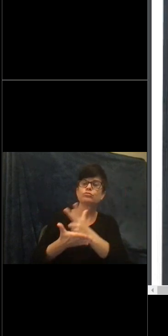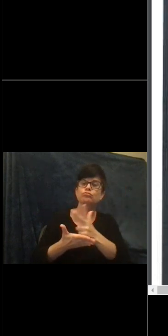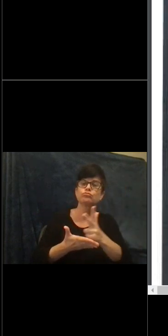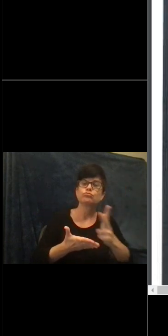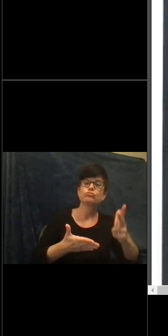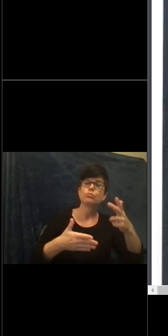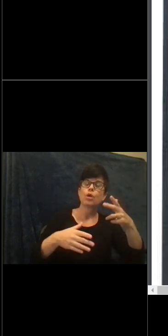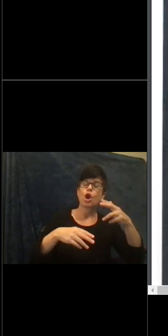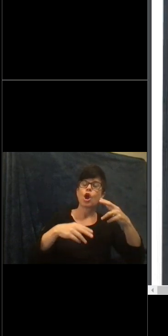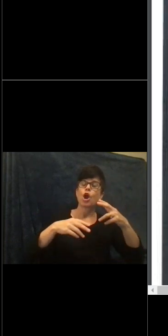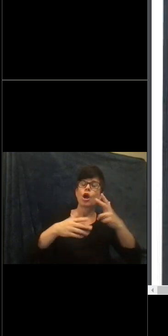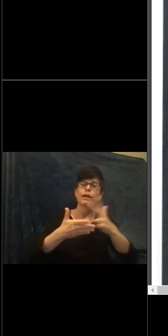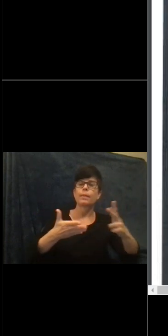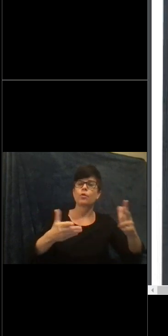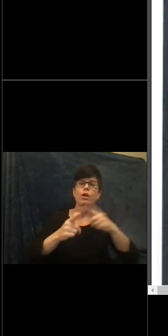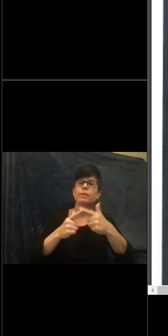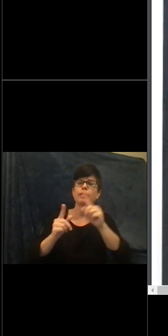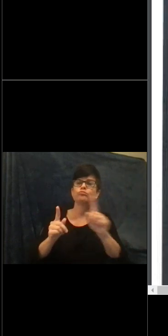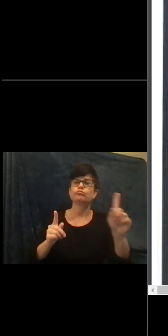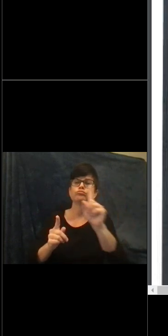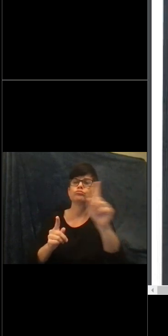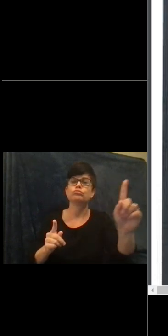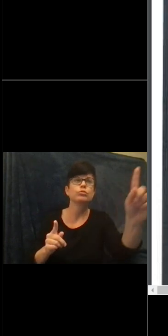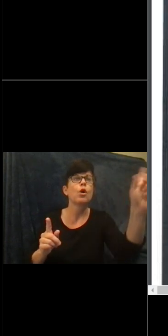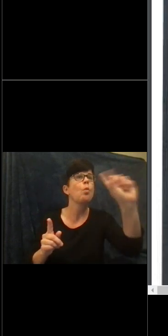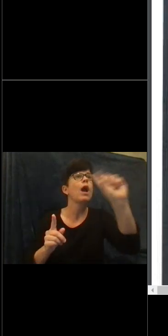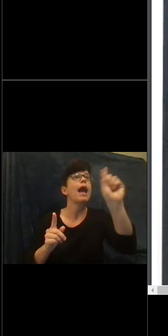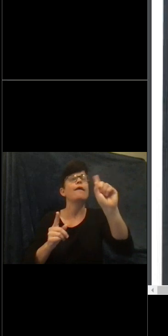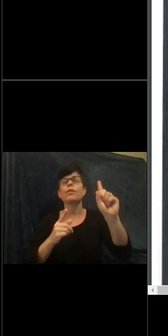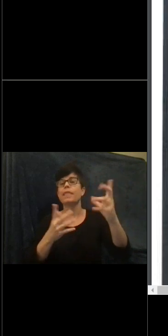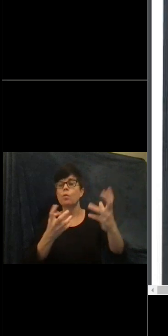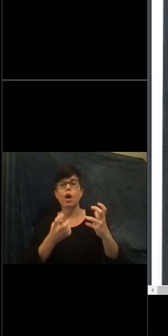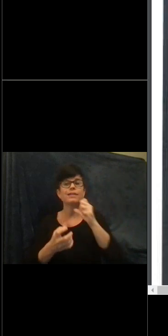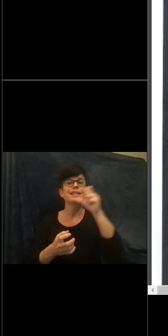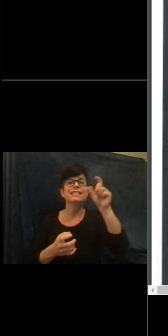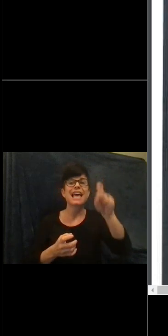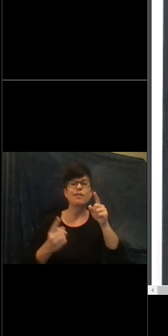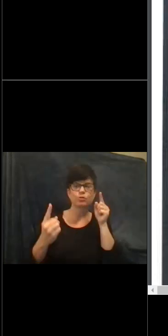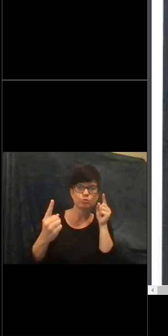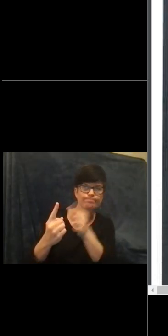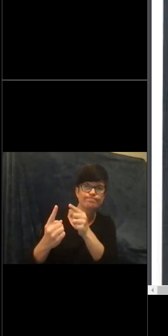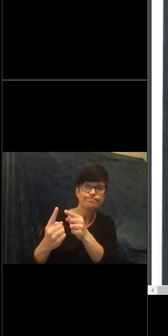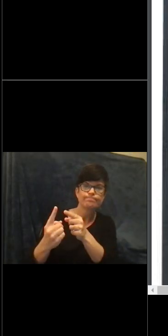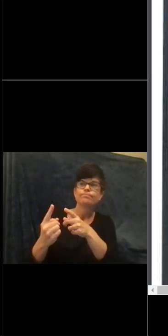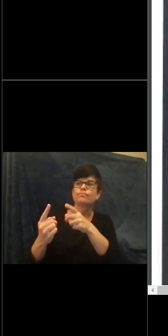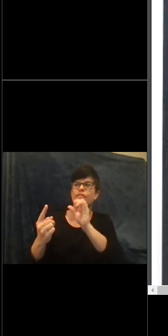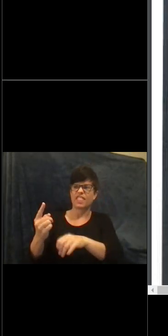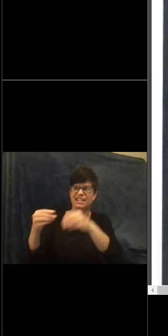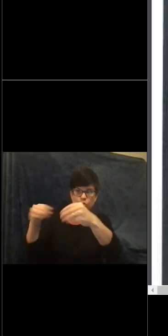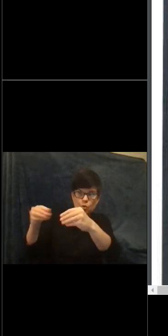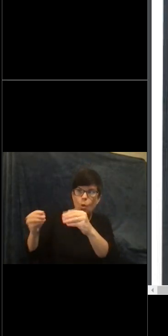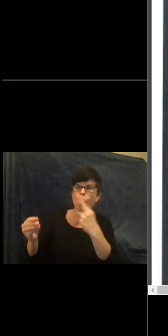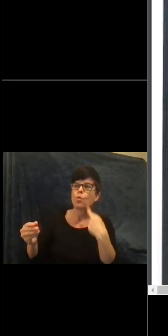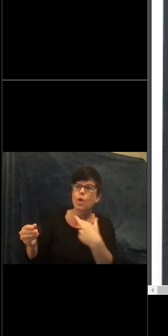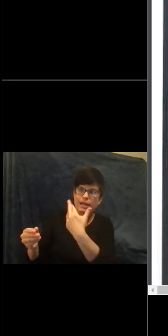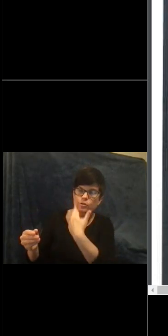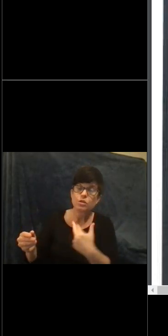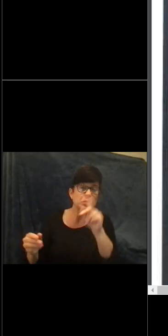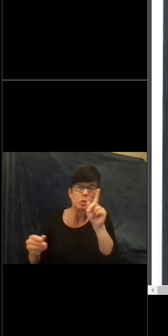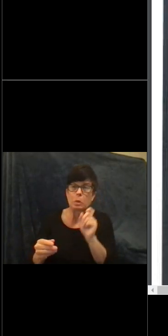throughout the city for as long as they want, and they're paying, it's public parking. So there's also that big question mark as to what, and